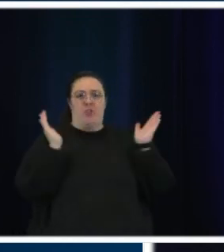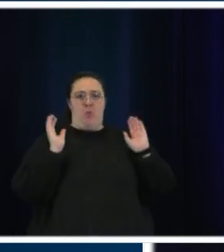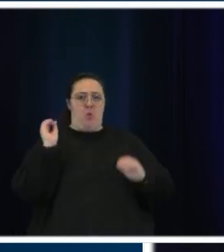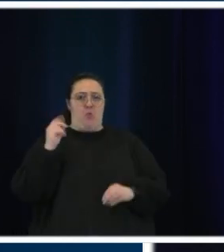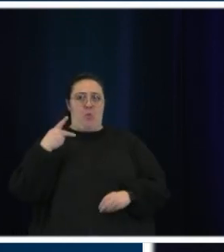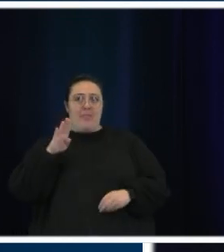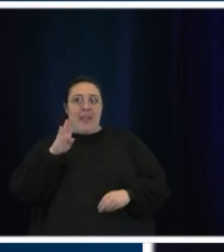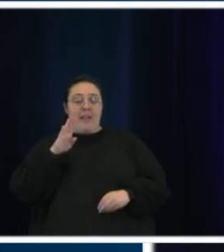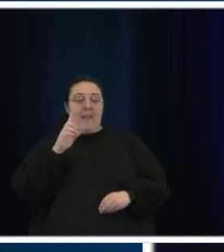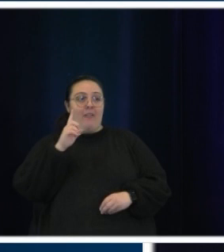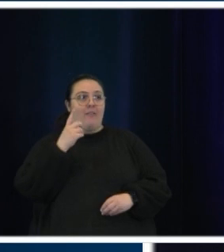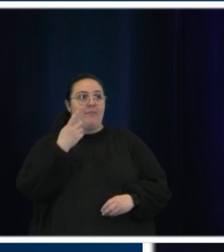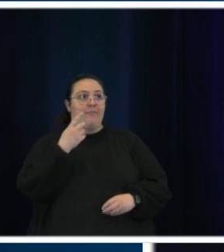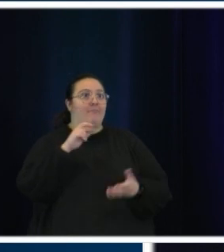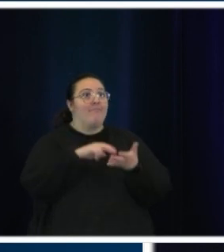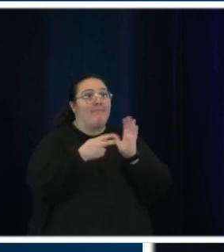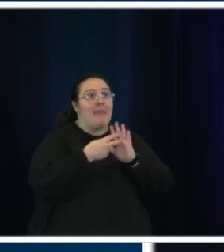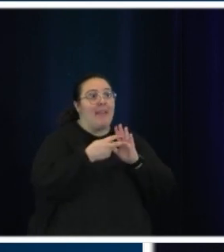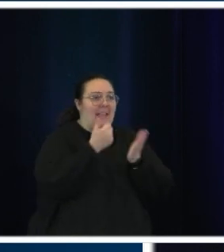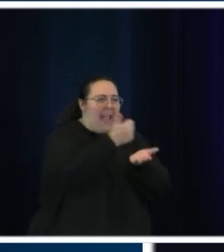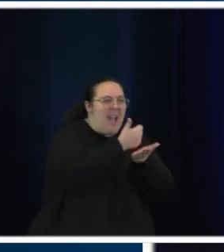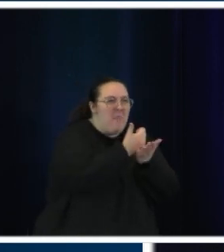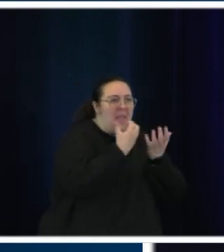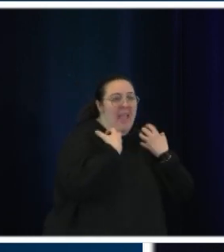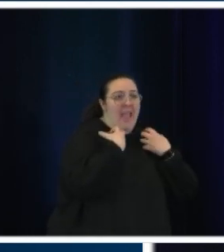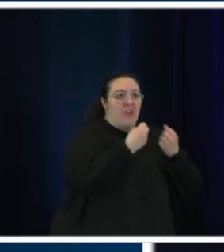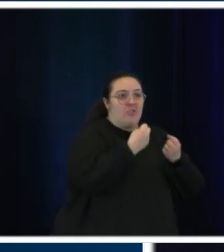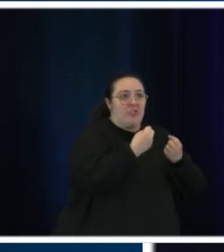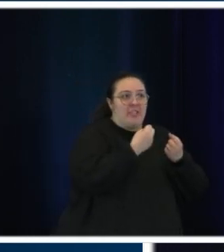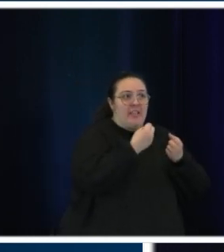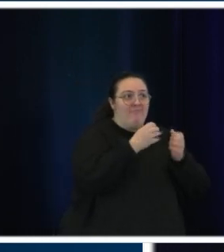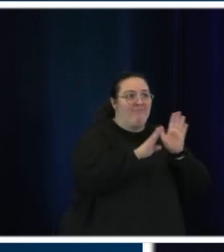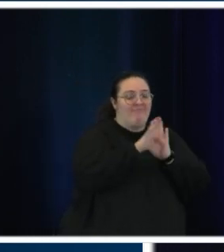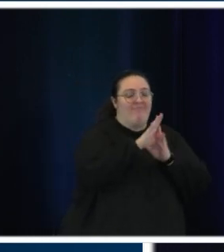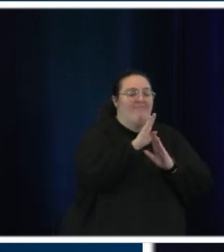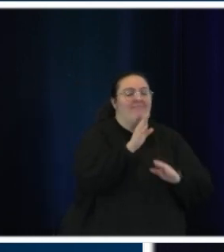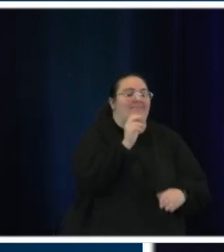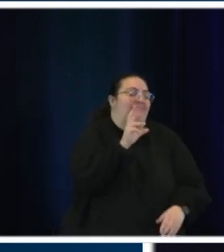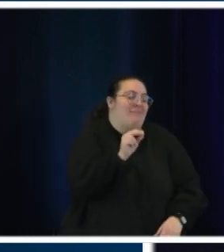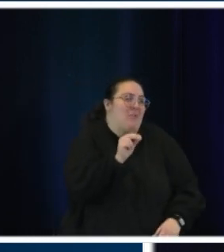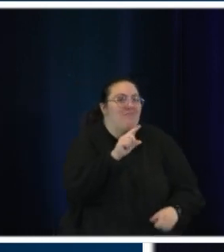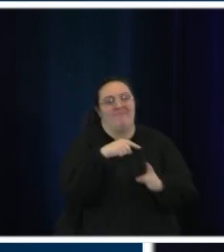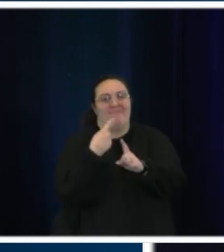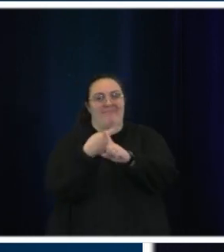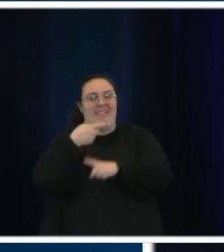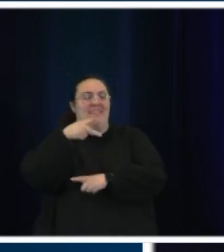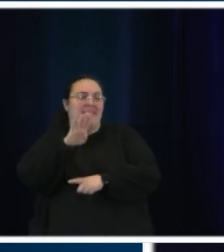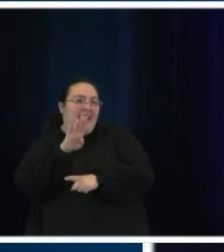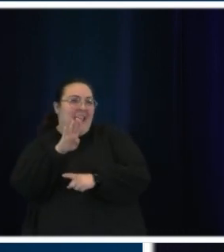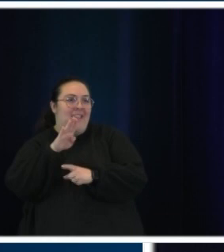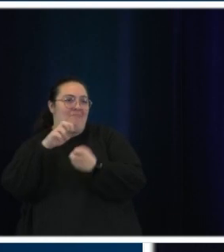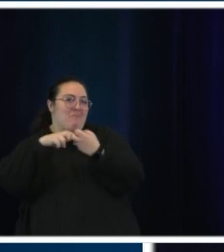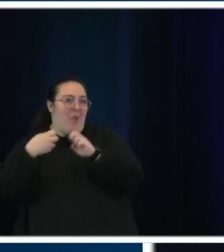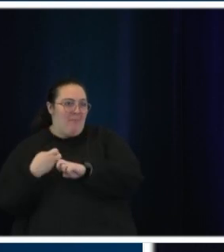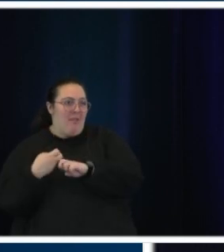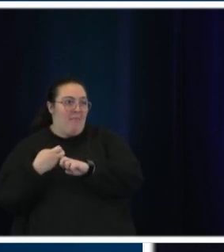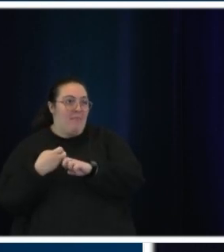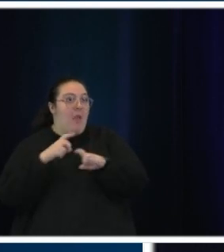or energy efficiency, but they would be replaced with newer windows that would be much more energy efficient than what they have